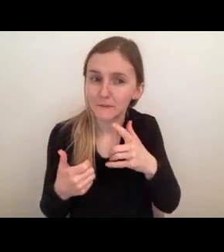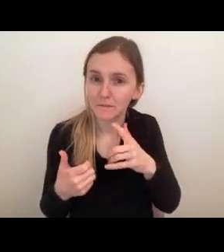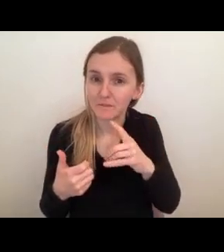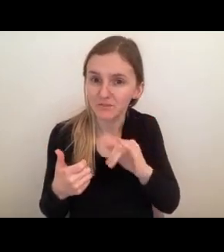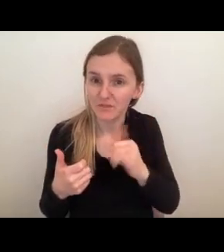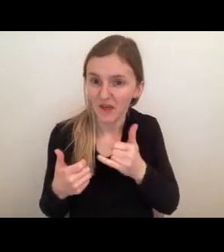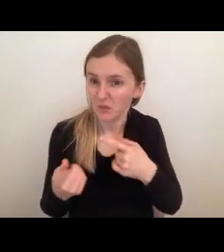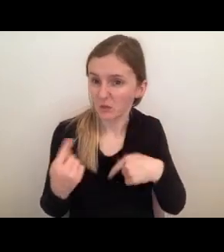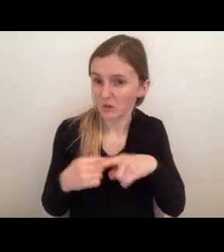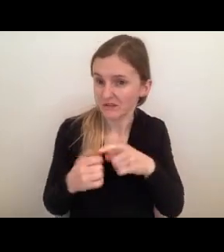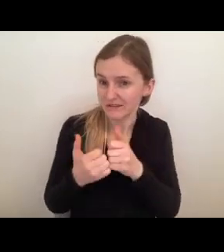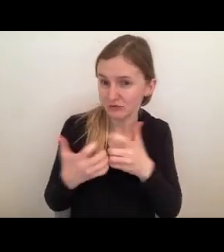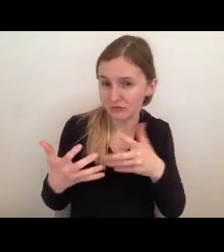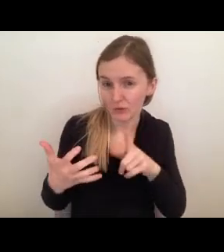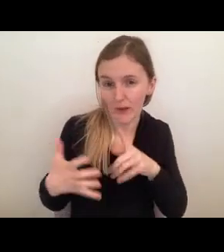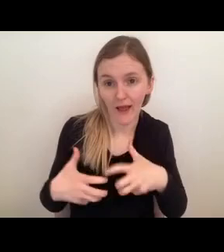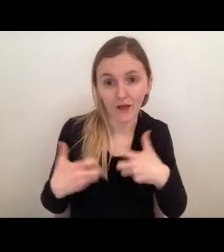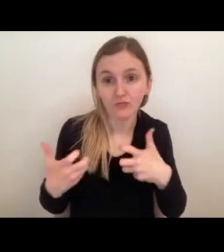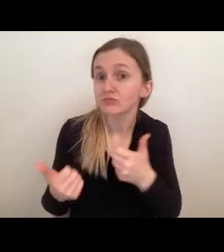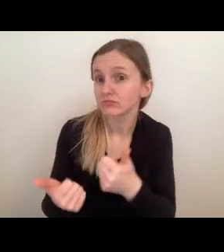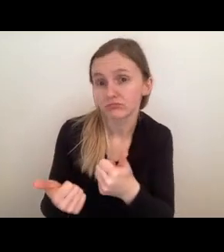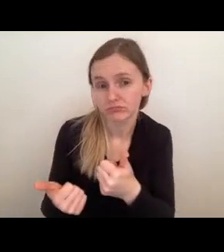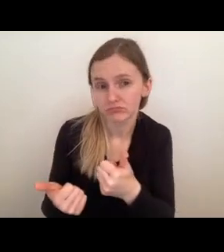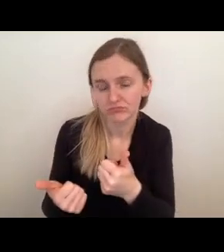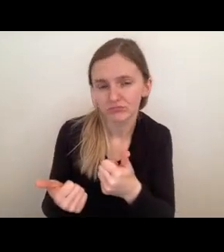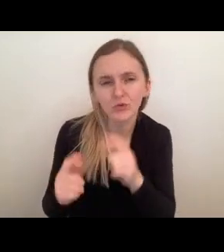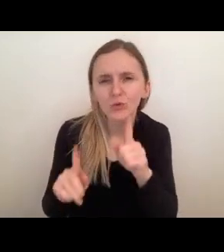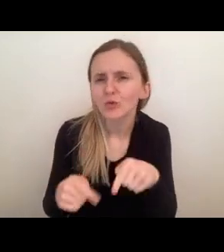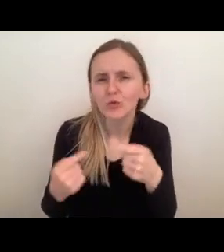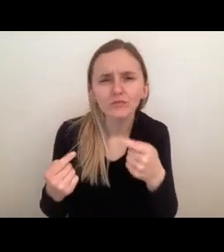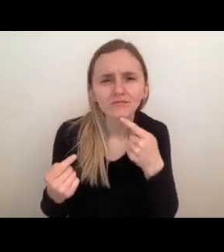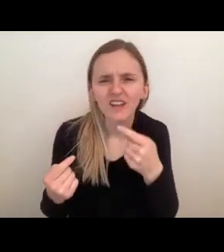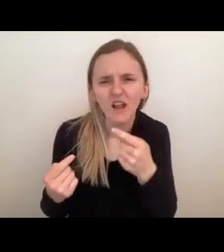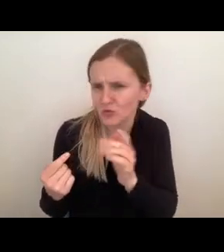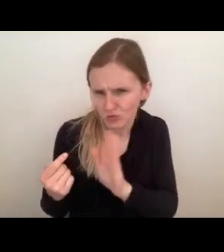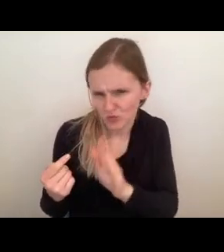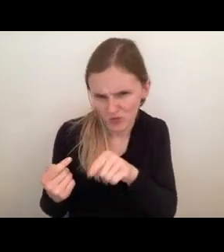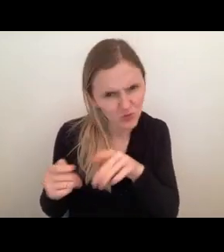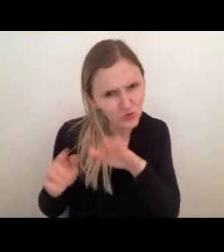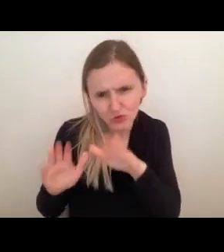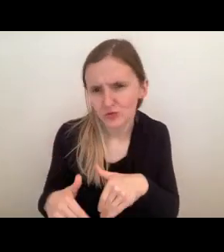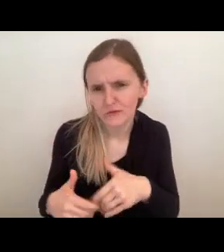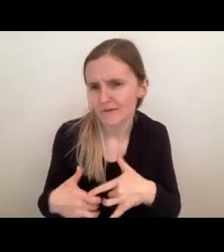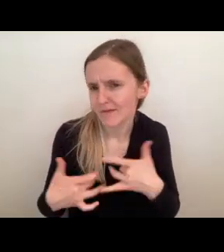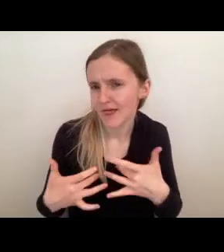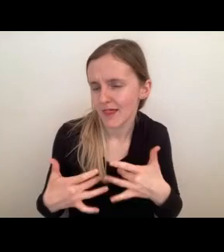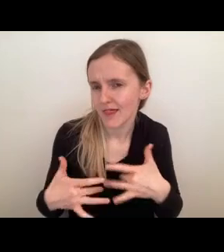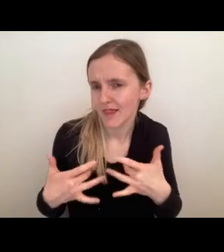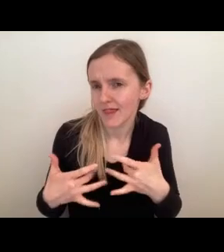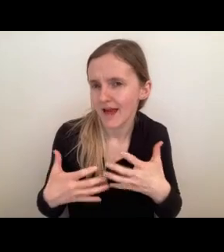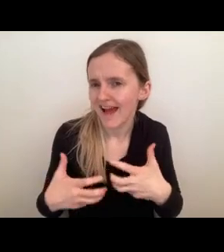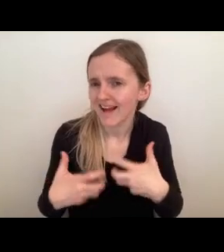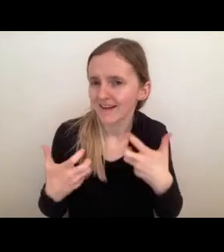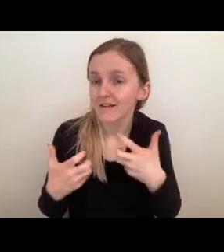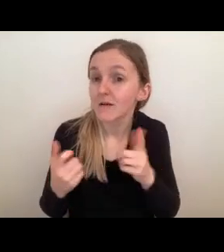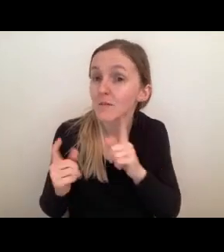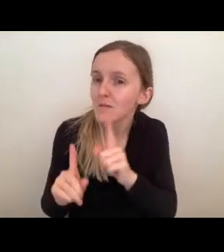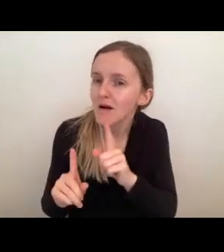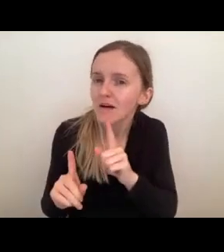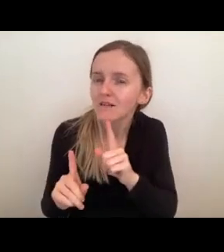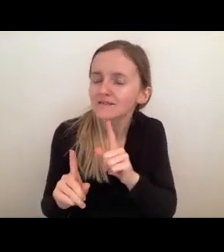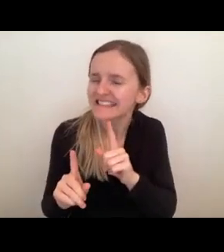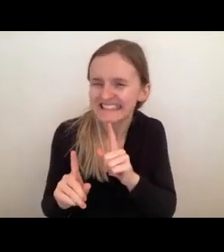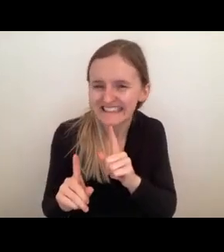angry, but it's okay to feel angry. We're not going to tell them it's not okay to feel angry, but what is not okay is maybe their response to